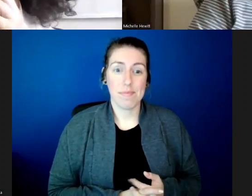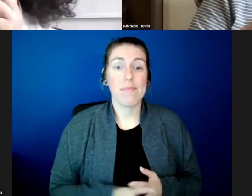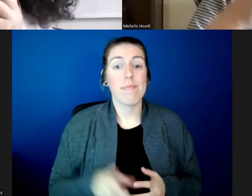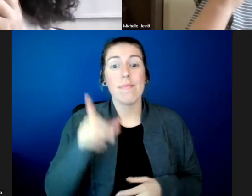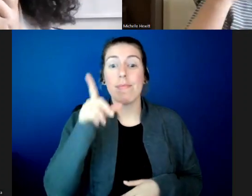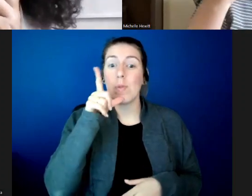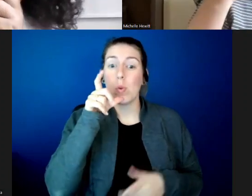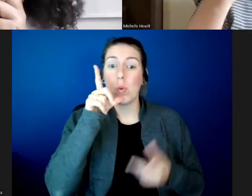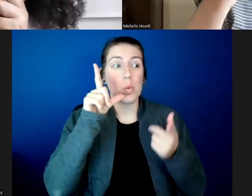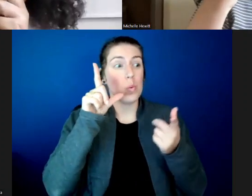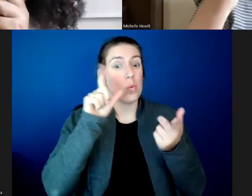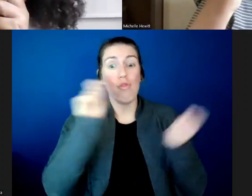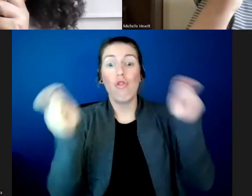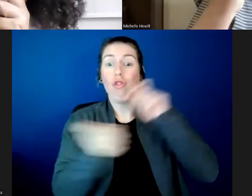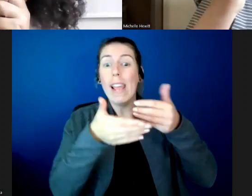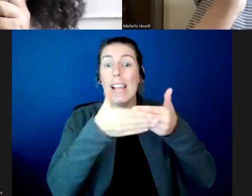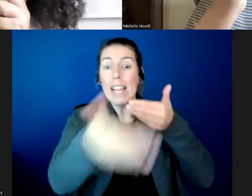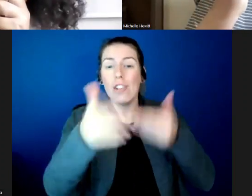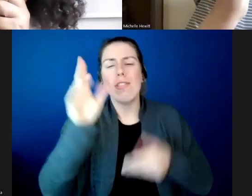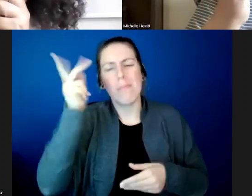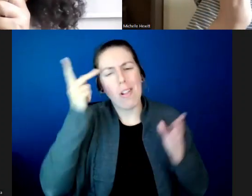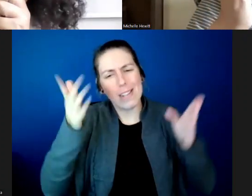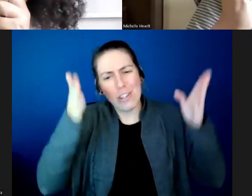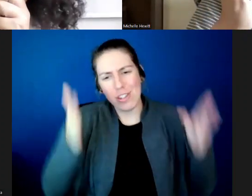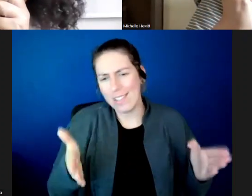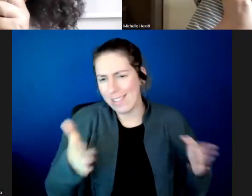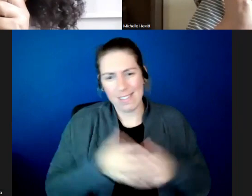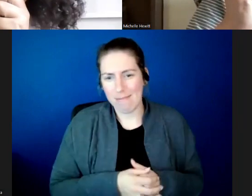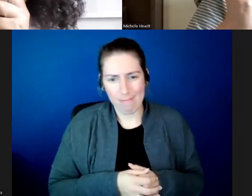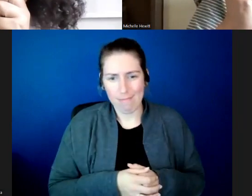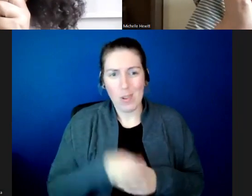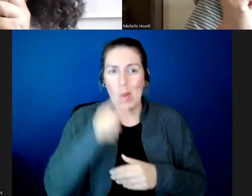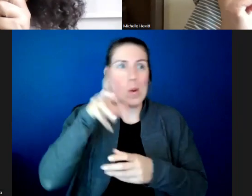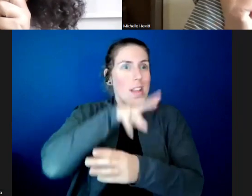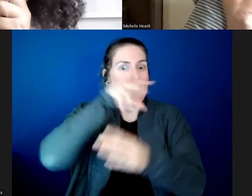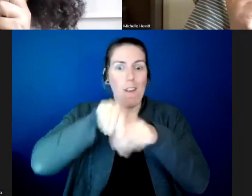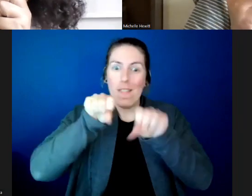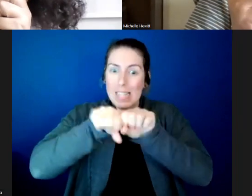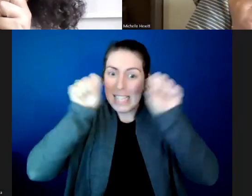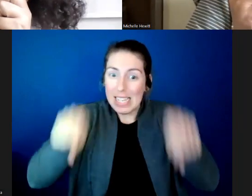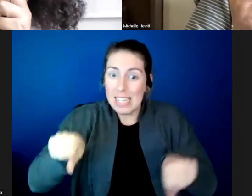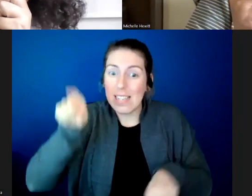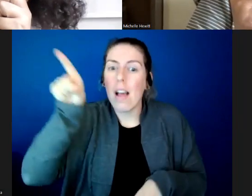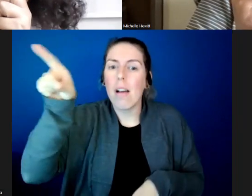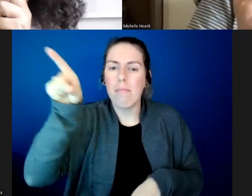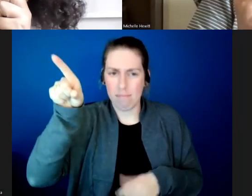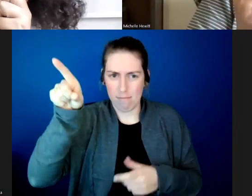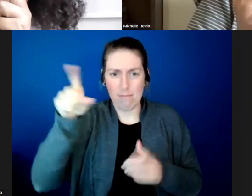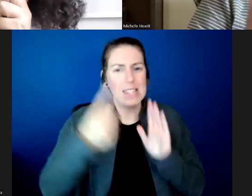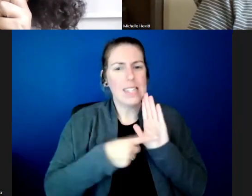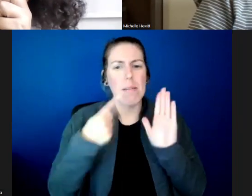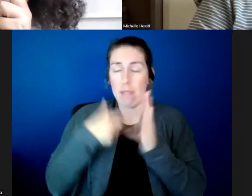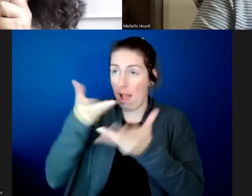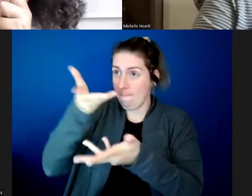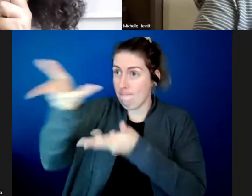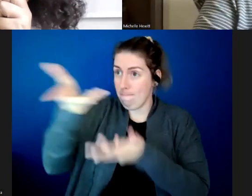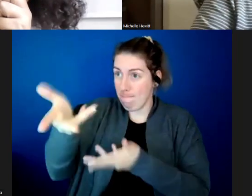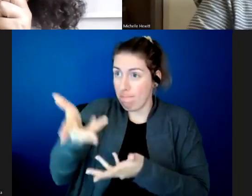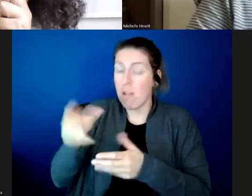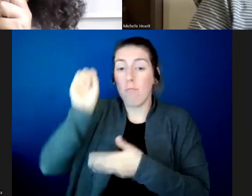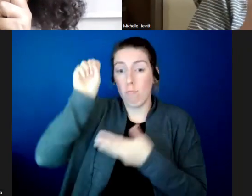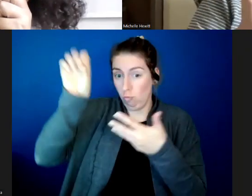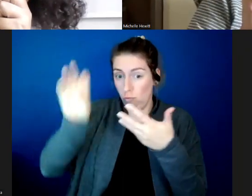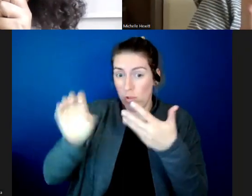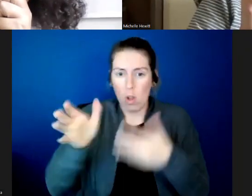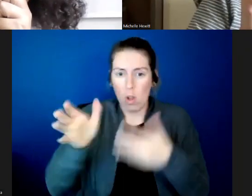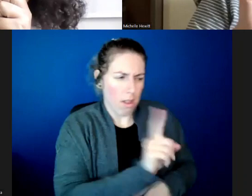makers or the senior bureaucrats, all of a sudden they'll say, can you explain that to me again? And that one,